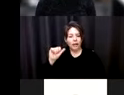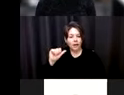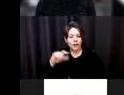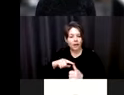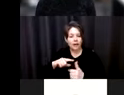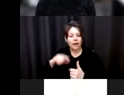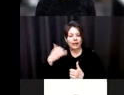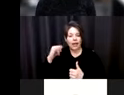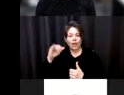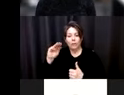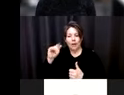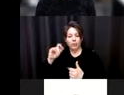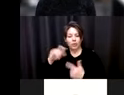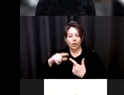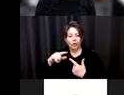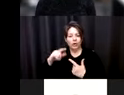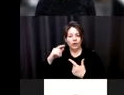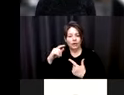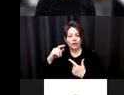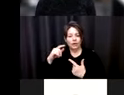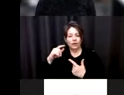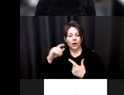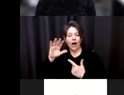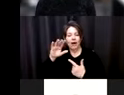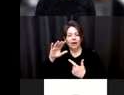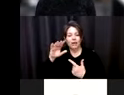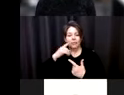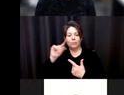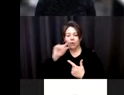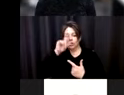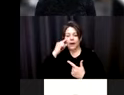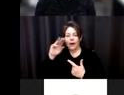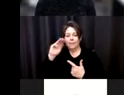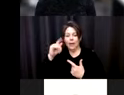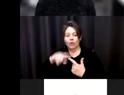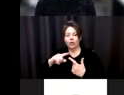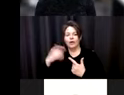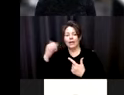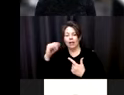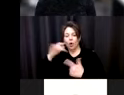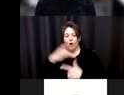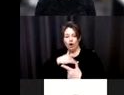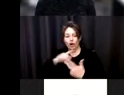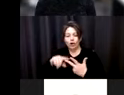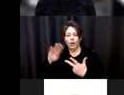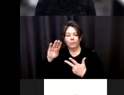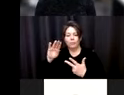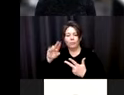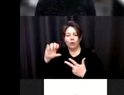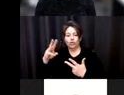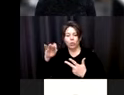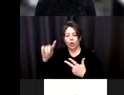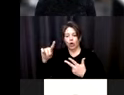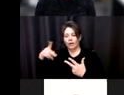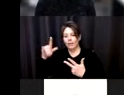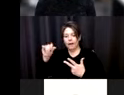heart, and wenge as woods that were somewhat endangered that I might be able to use to have him make